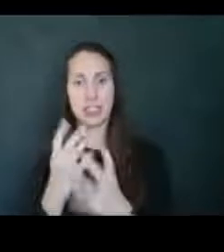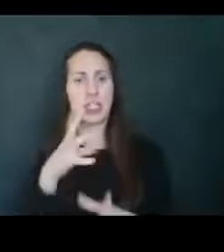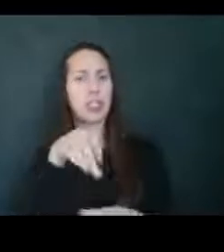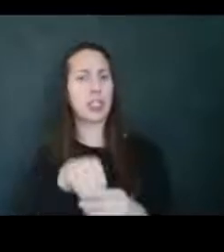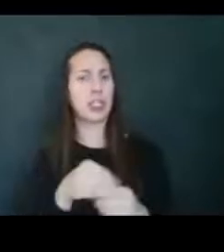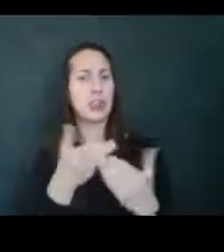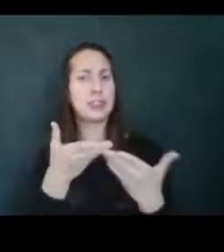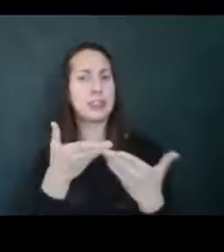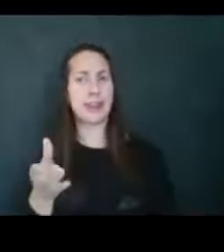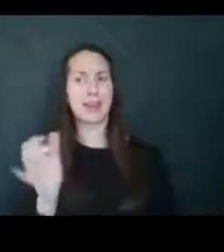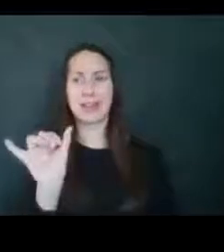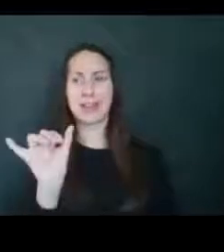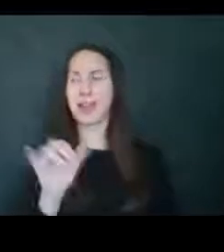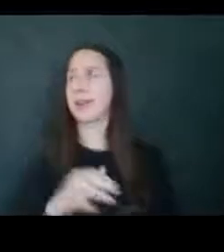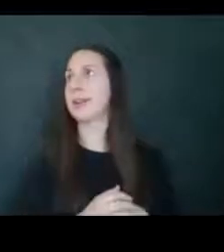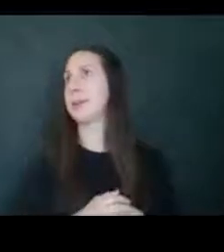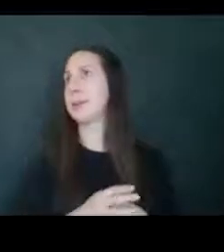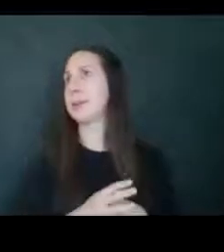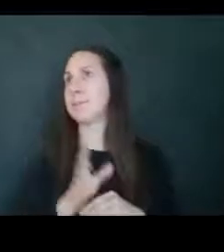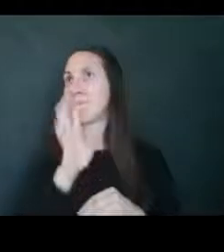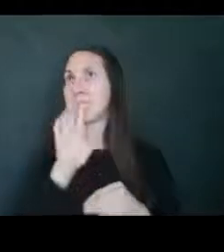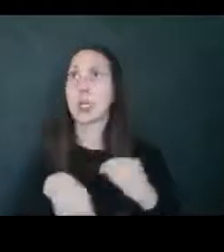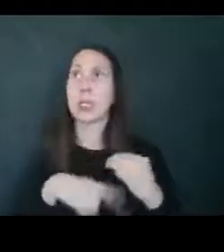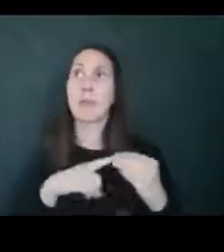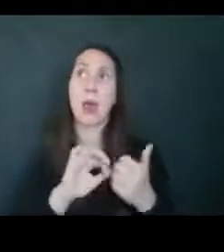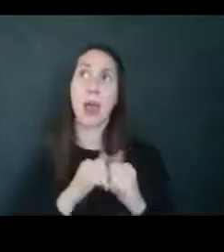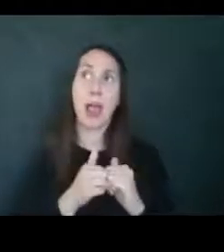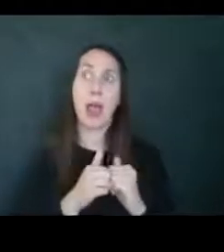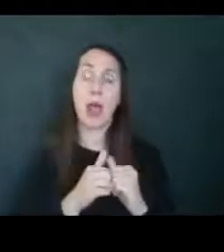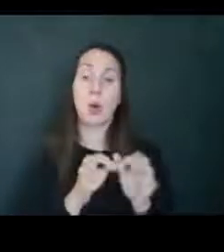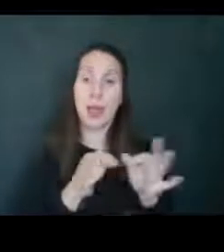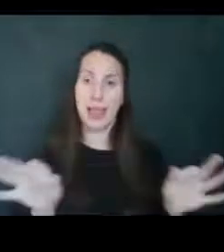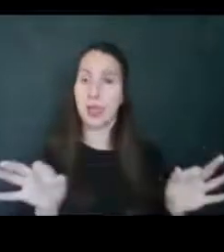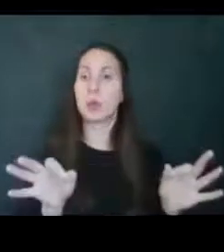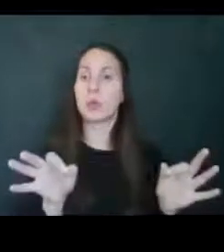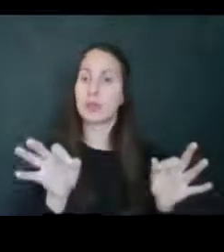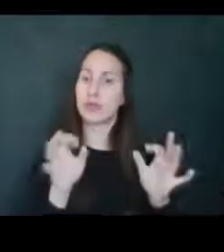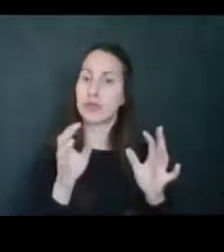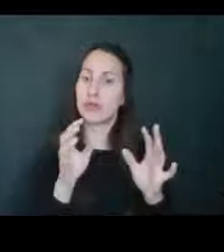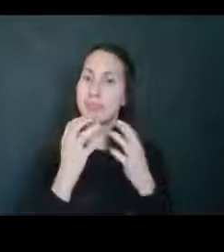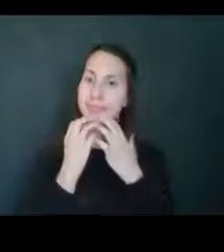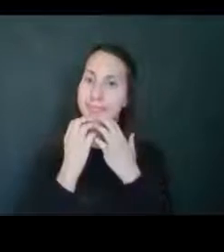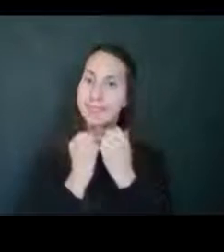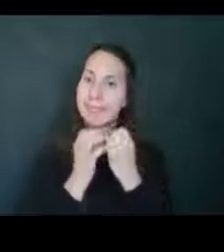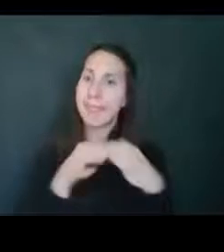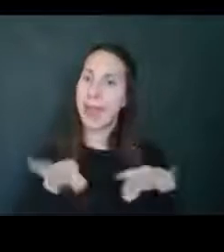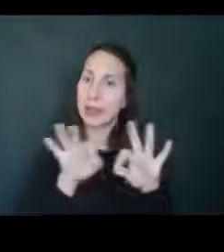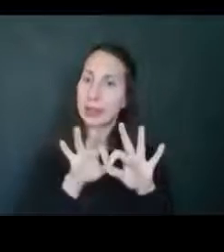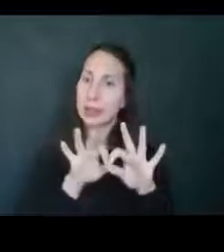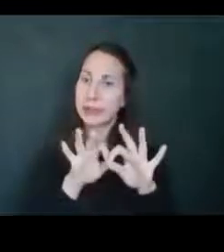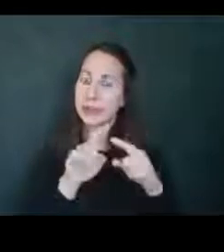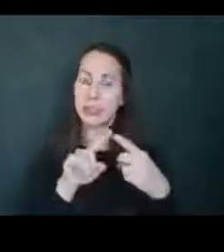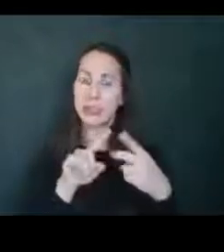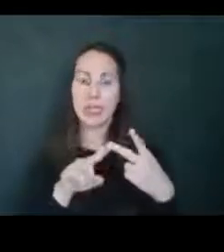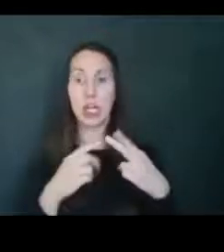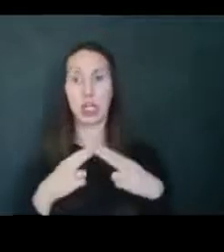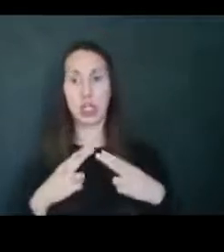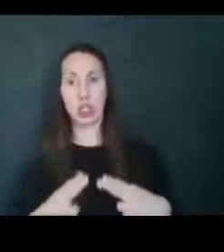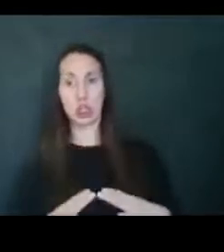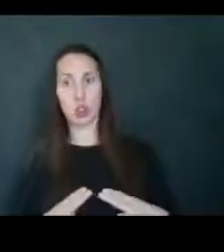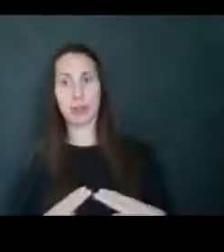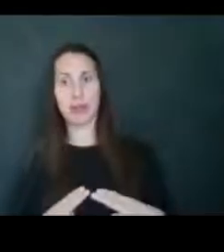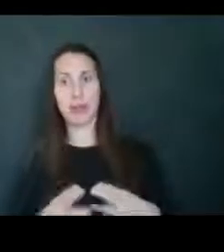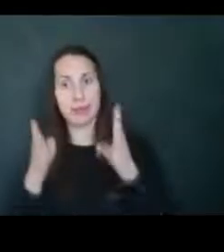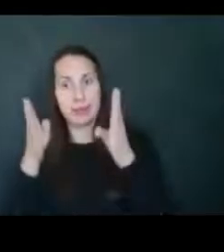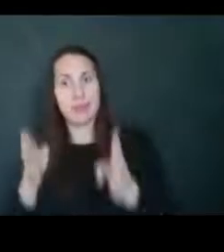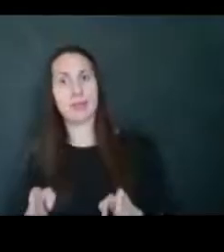like talking about how language matters, that human agency comes first along with